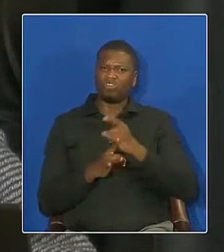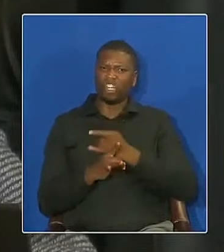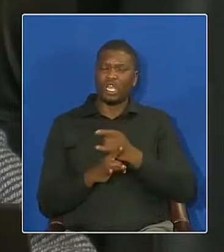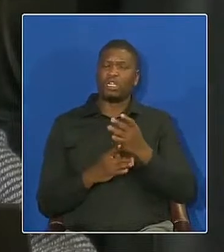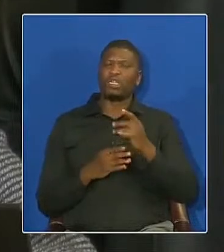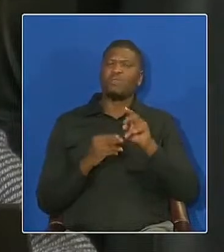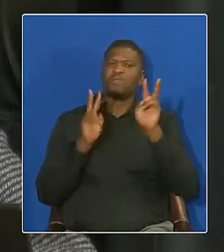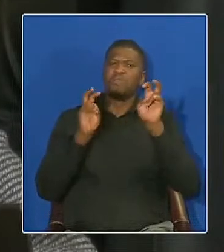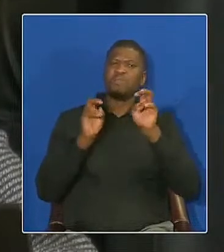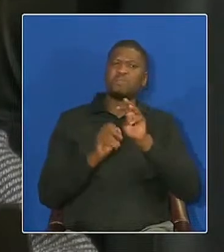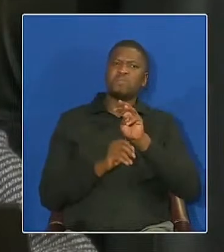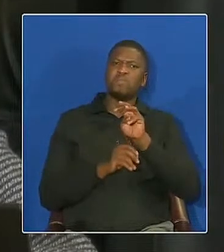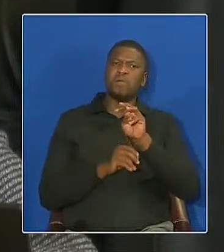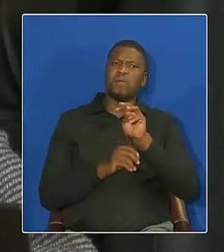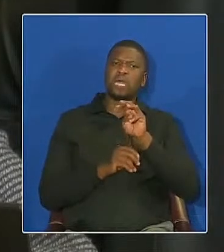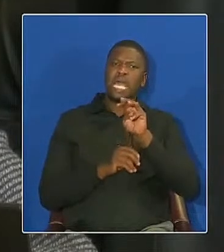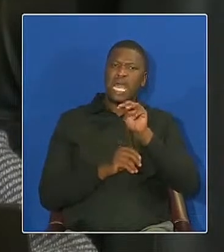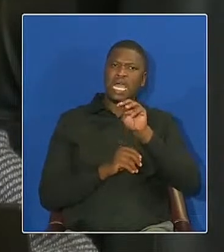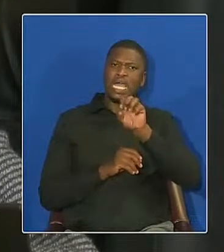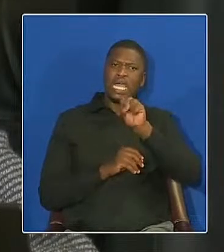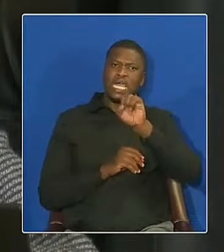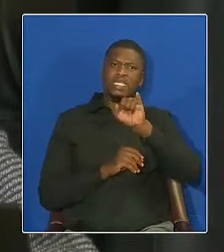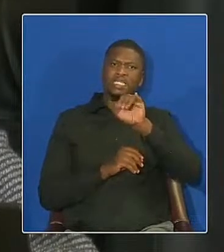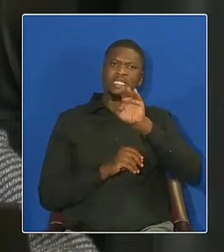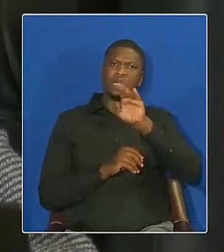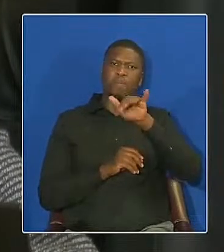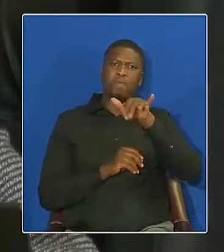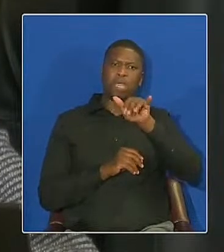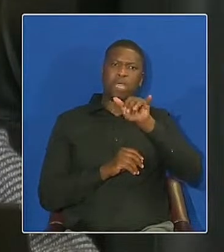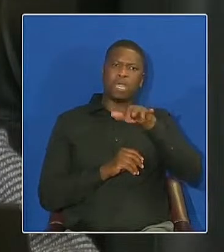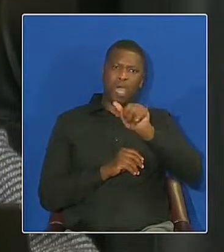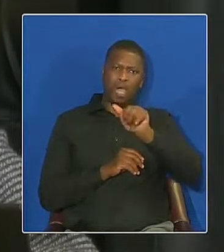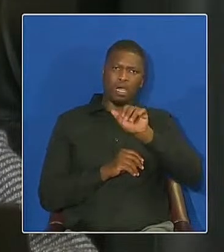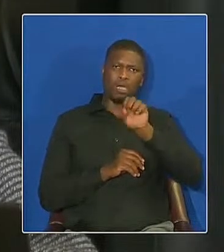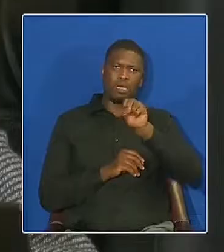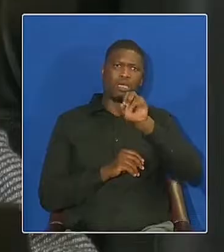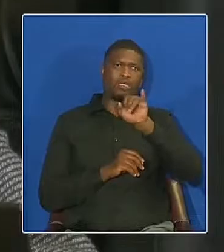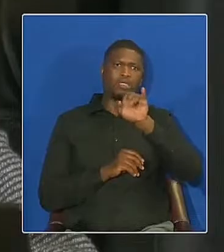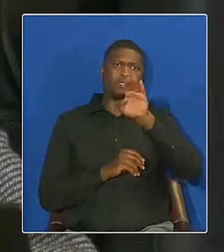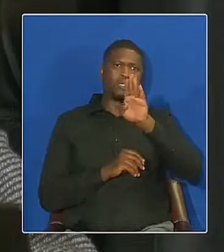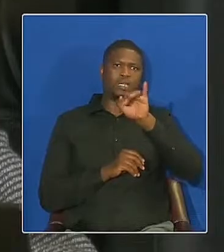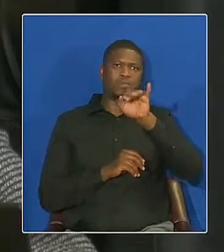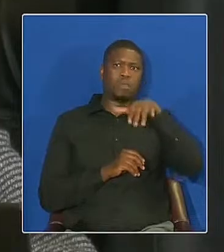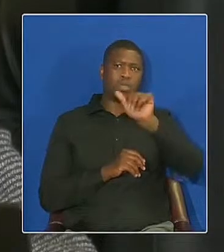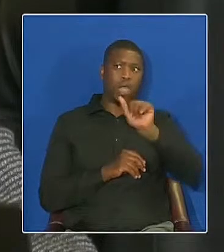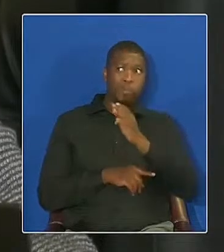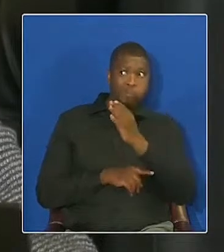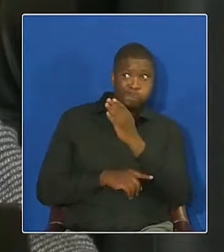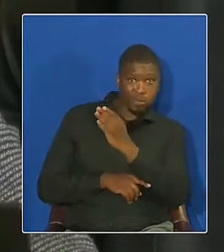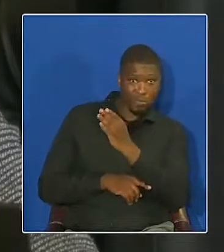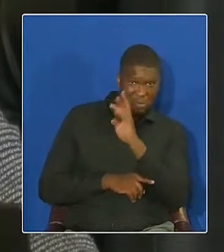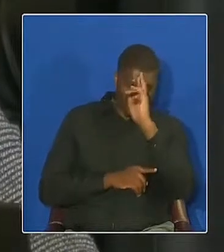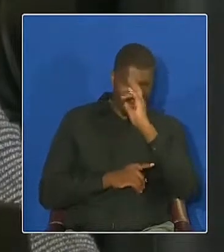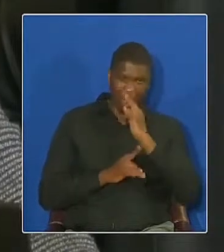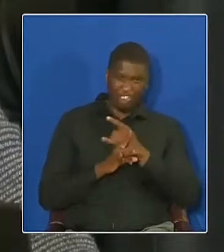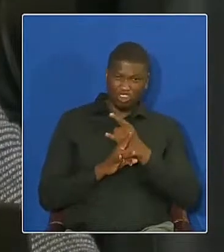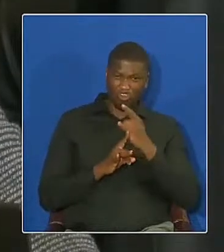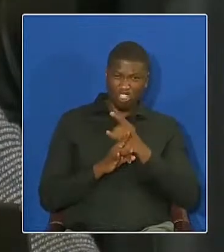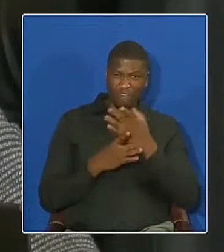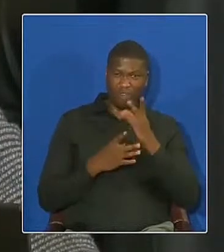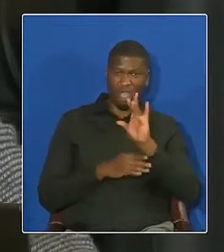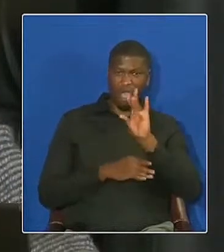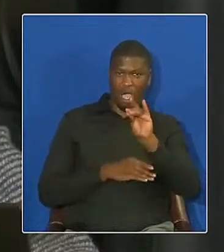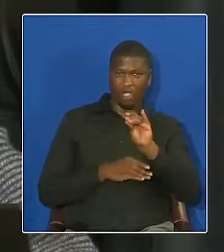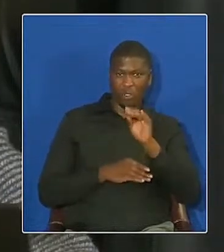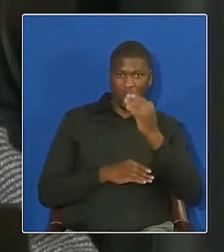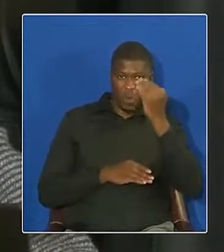here. I can't find the page. I've been trying to find the page. I don't know if you remember the chat, and the chairperson asked you, do